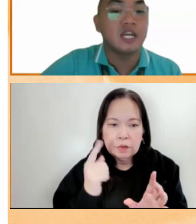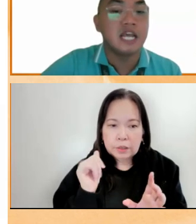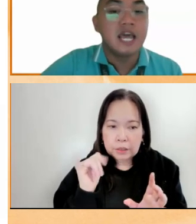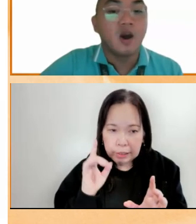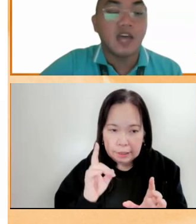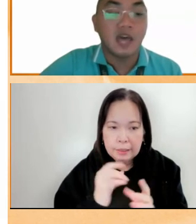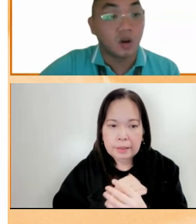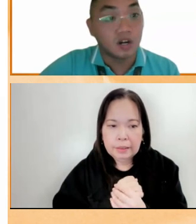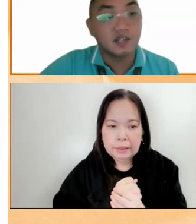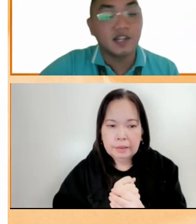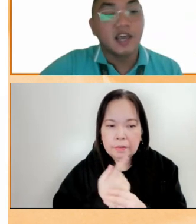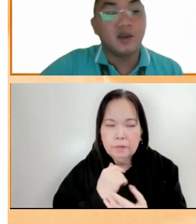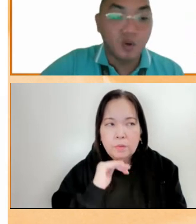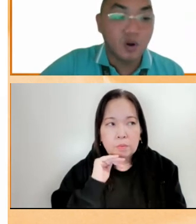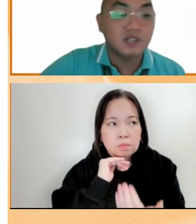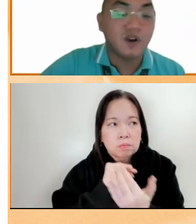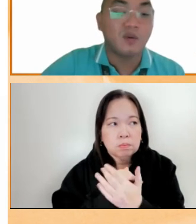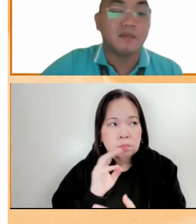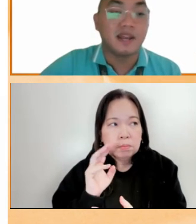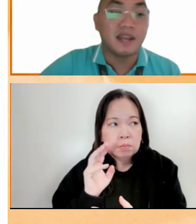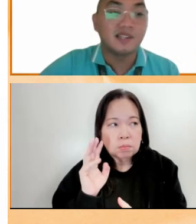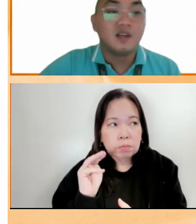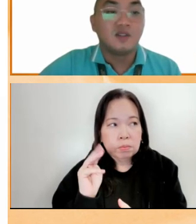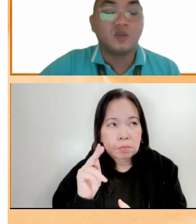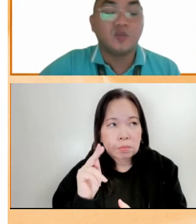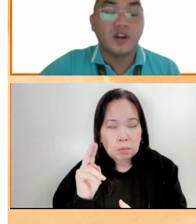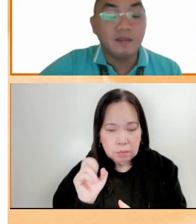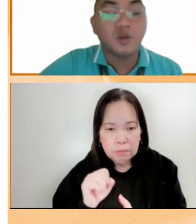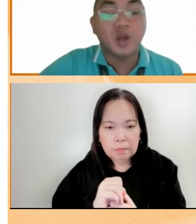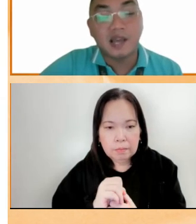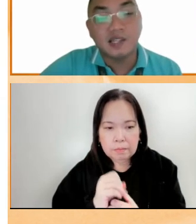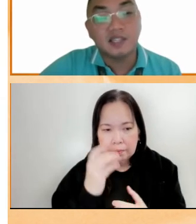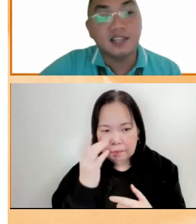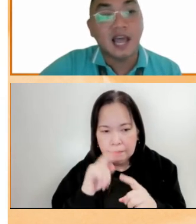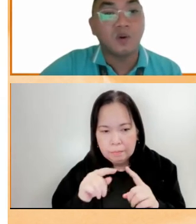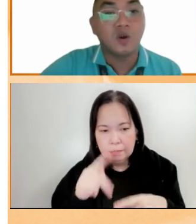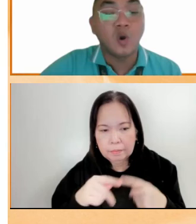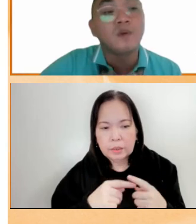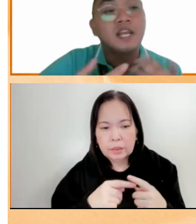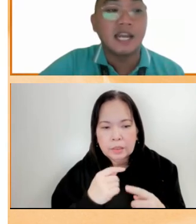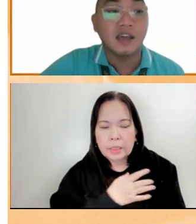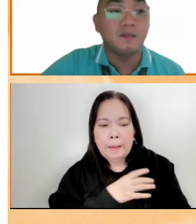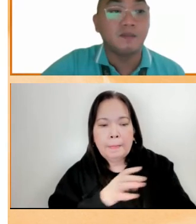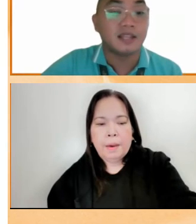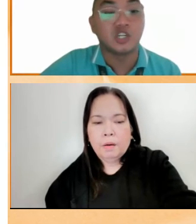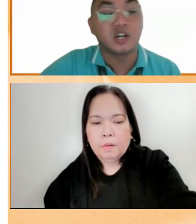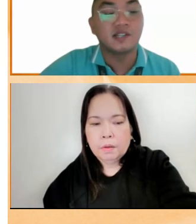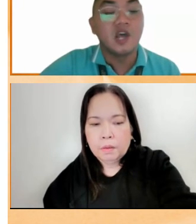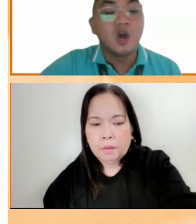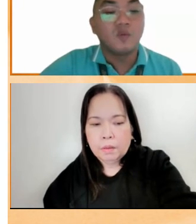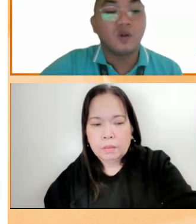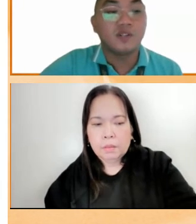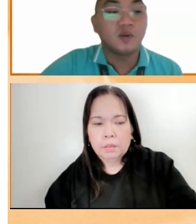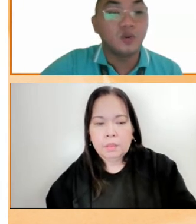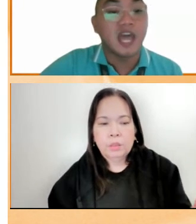of the MNS disorders. And of course, for our MNS, so that we are able to capacitate our community level practitioners,